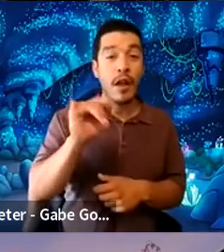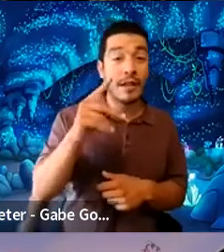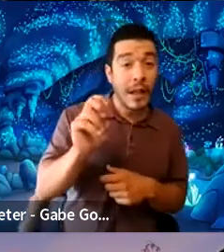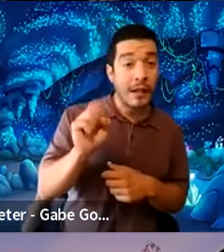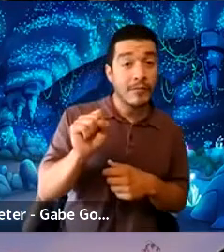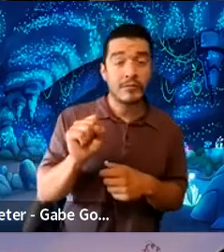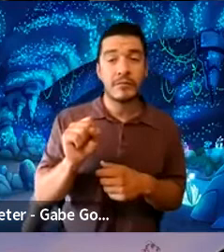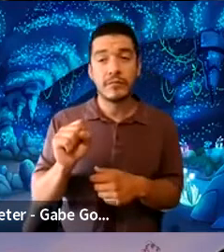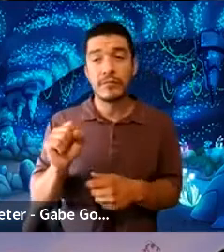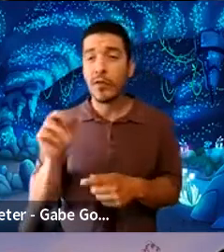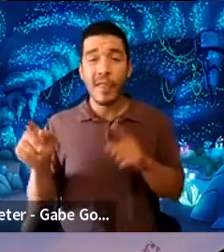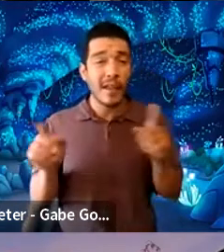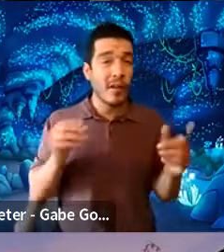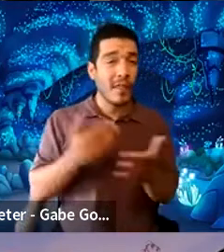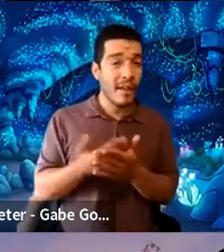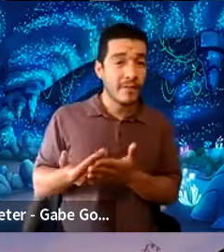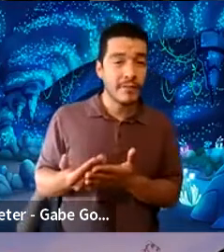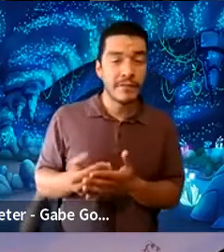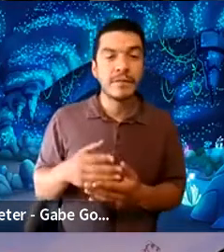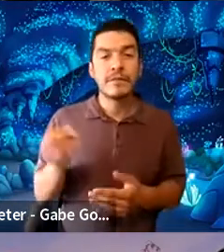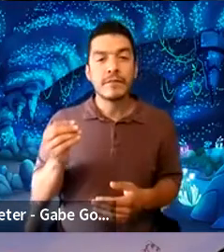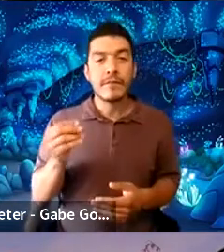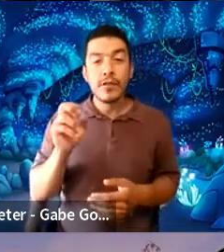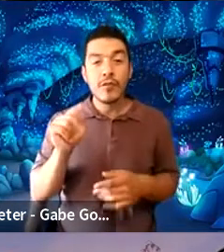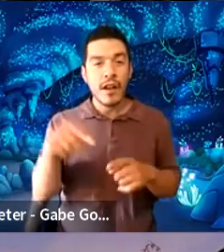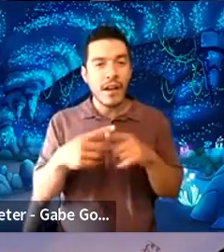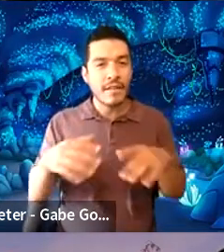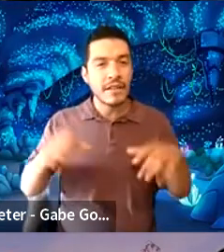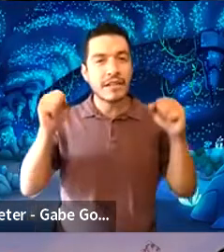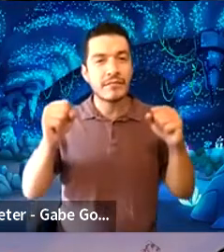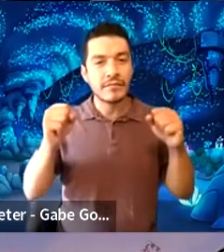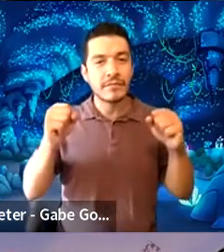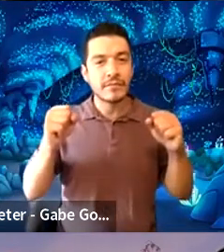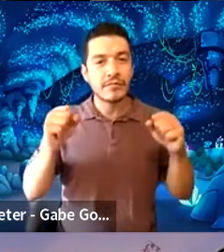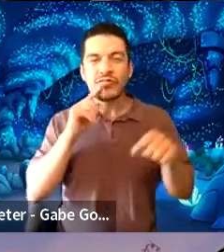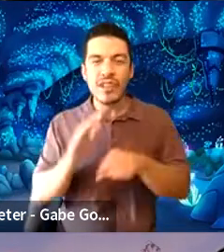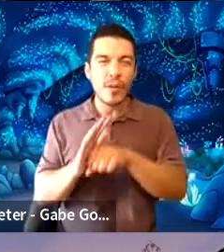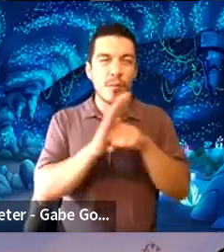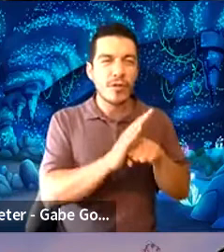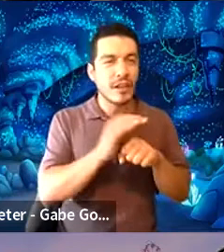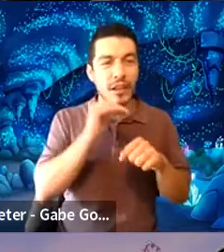or that. And Eureka kind of takes, you know, it